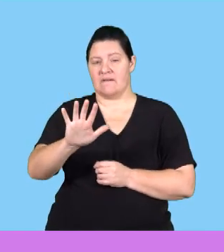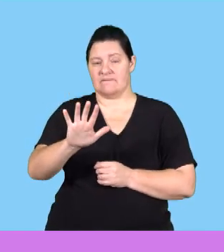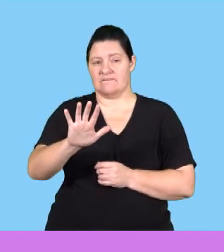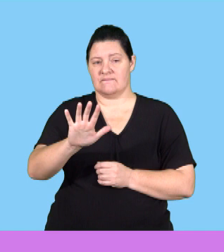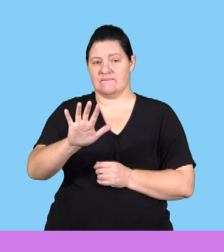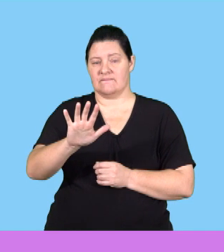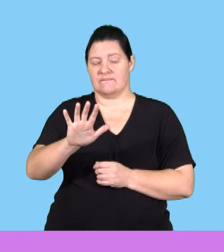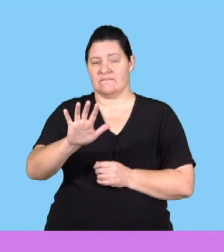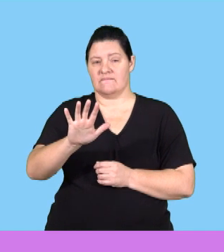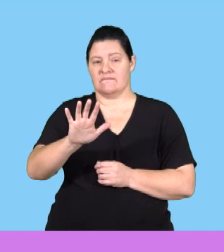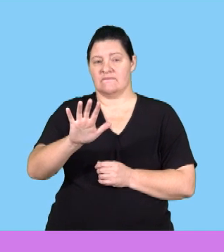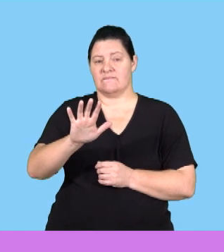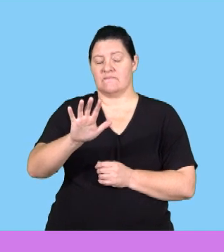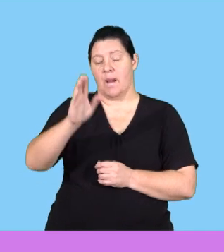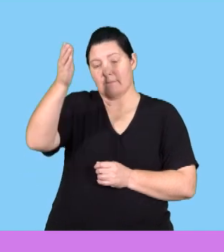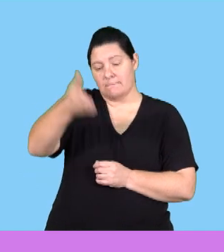5 per